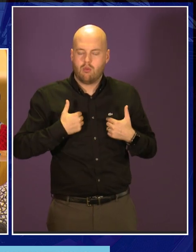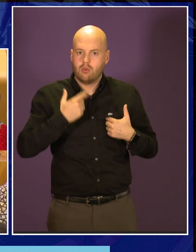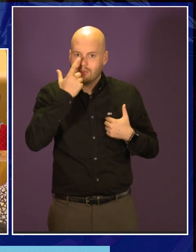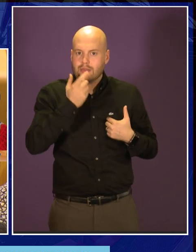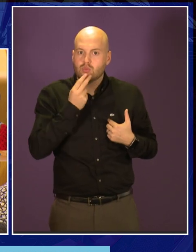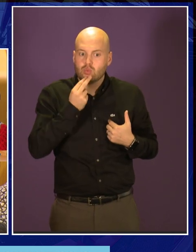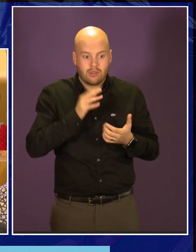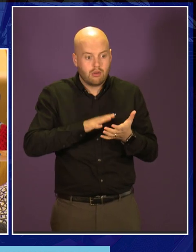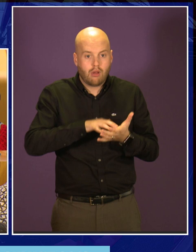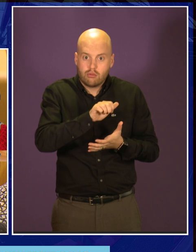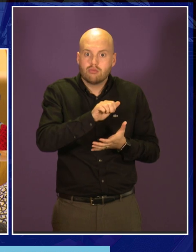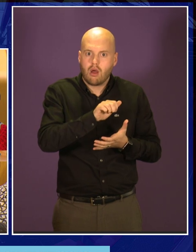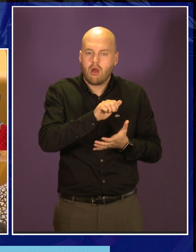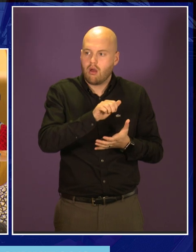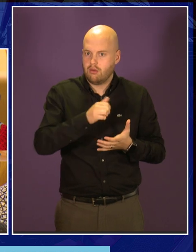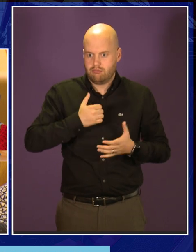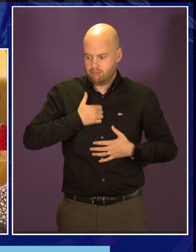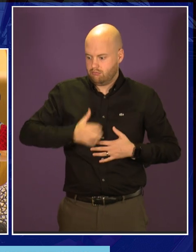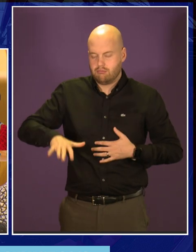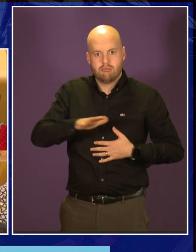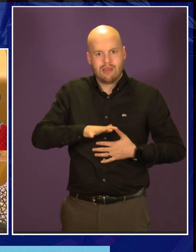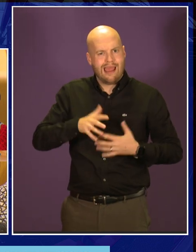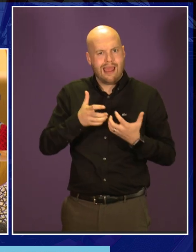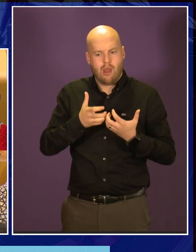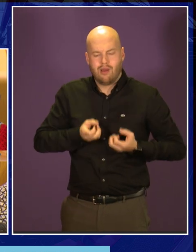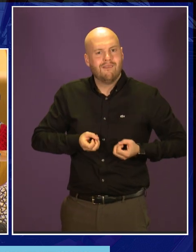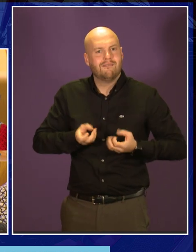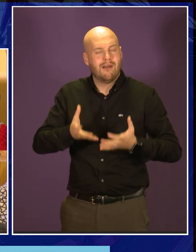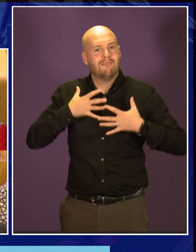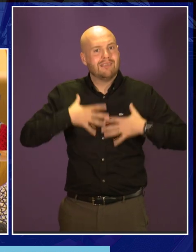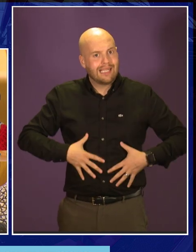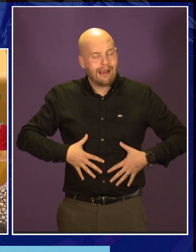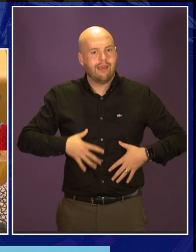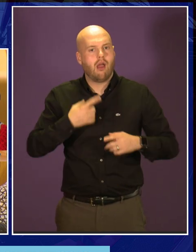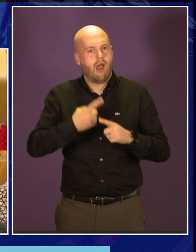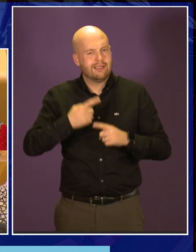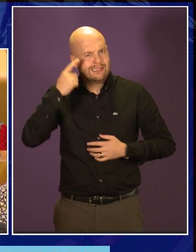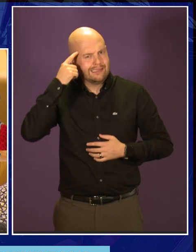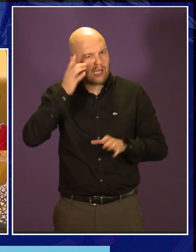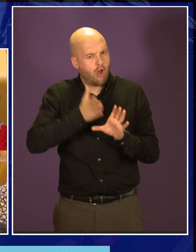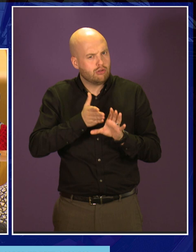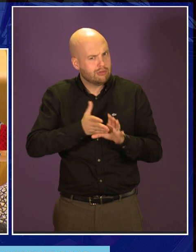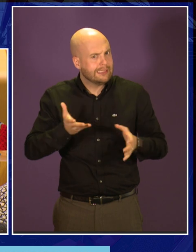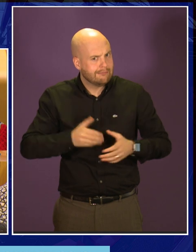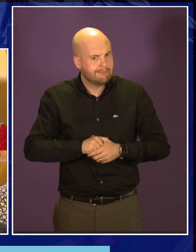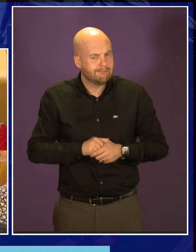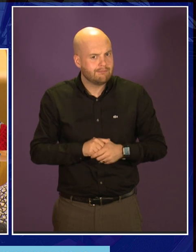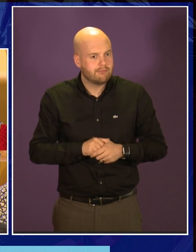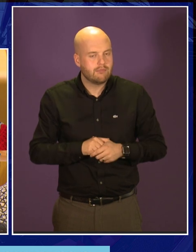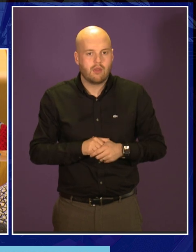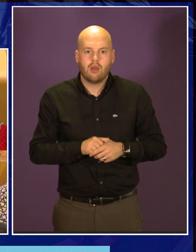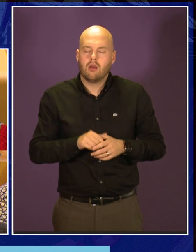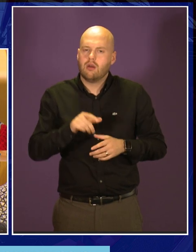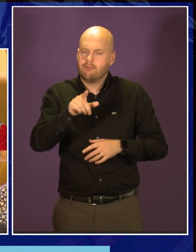able to relate to culture, physically and psychologically? And in all of these discussions, what is